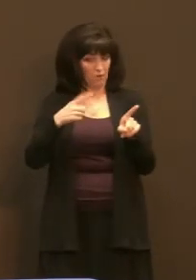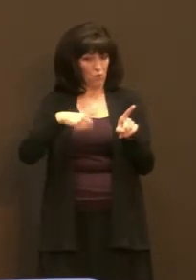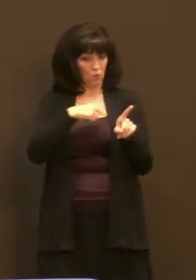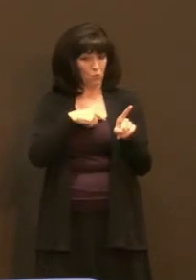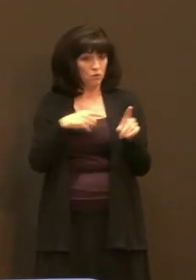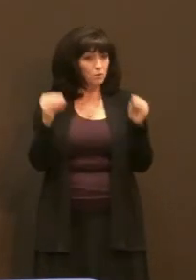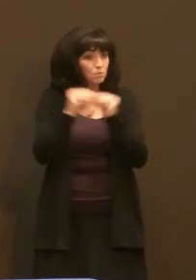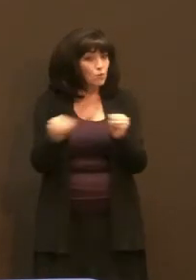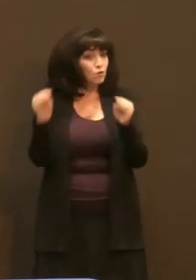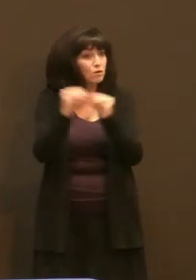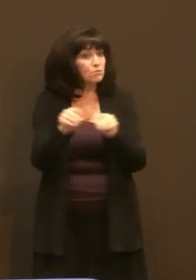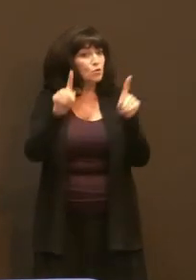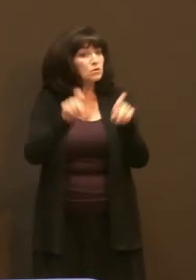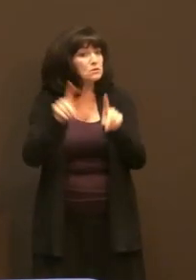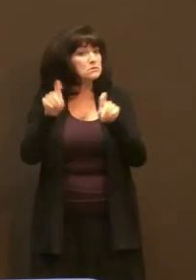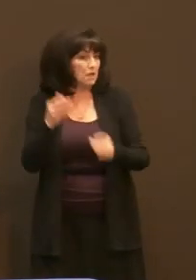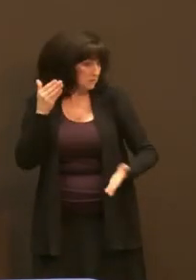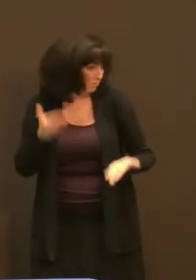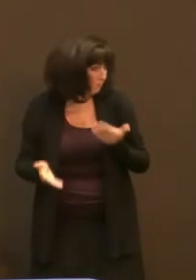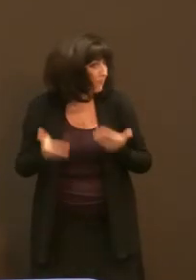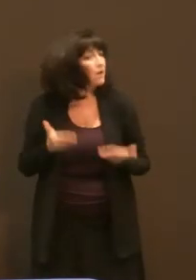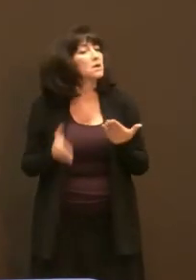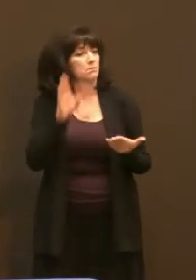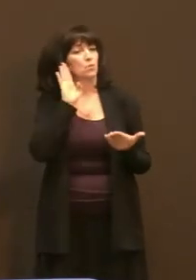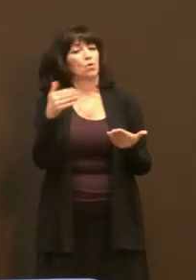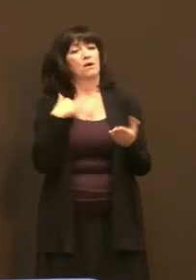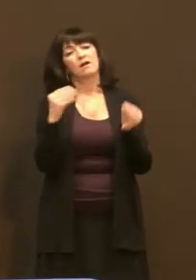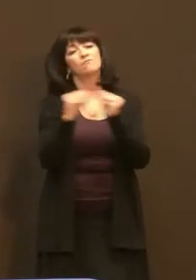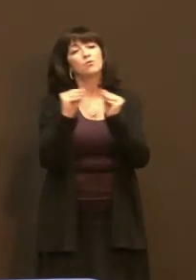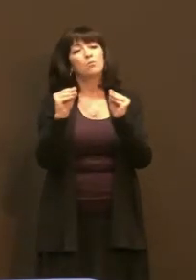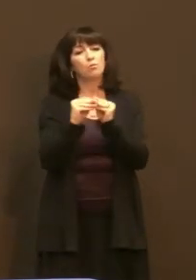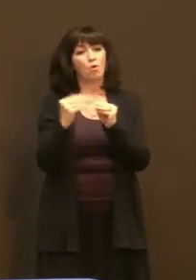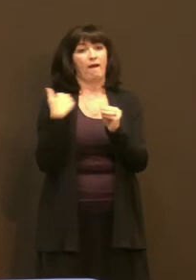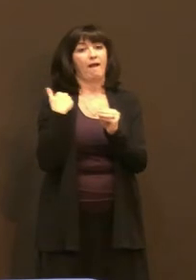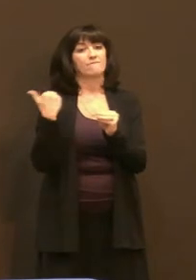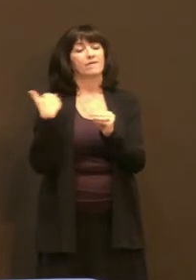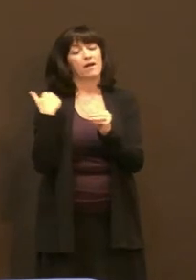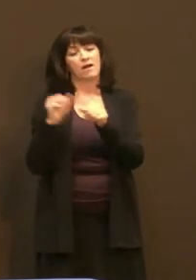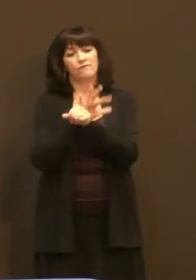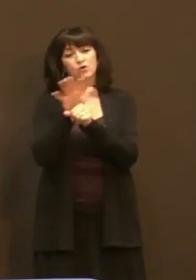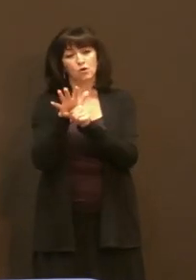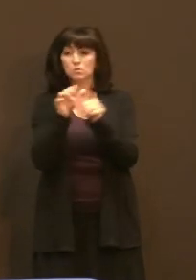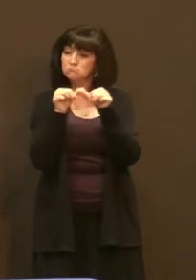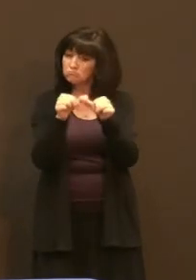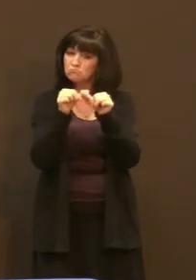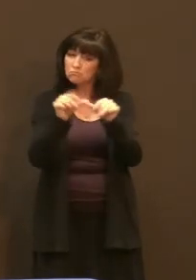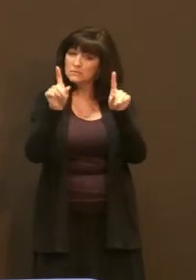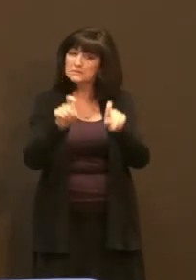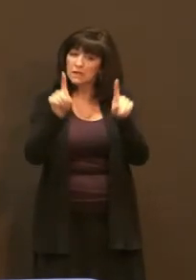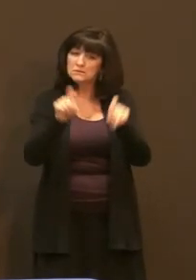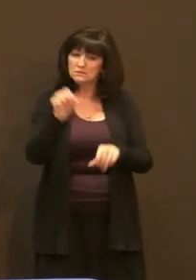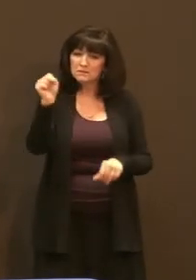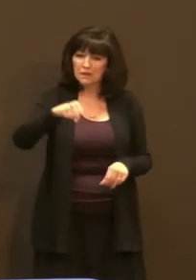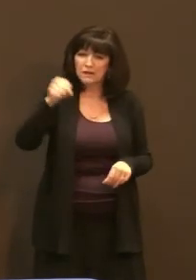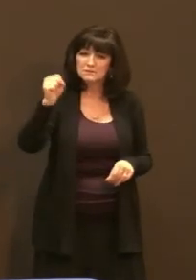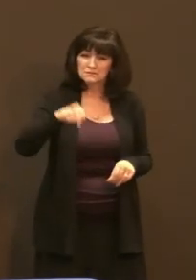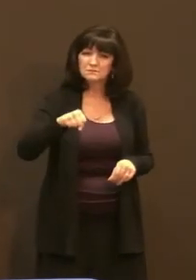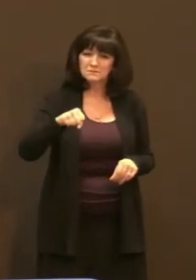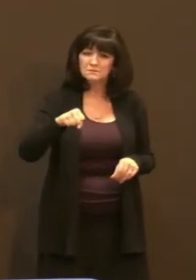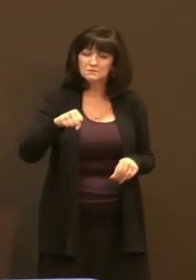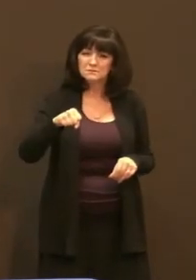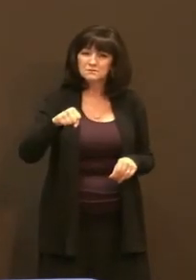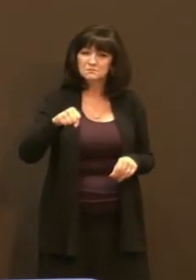number being part of a trend. We continue to do more testing, but even